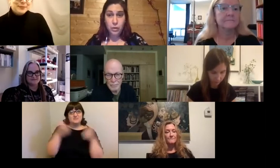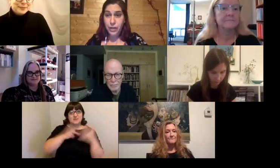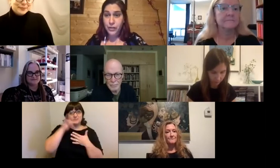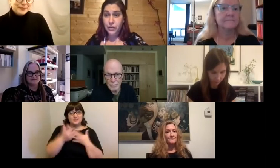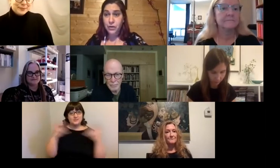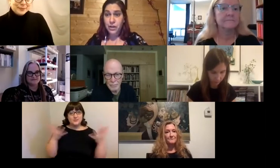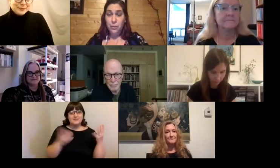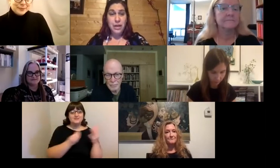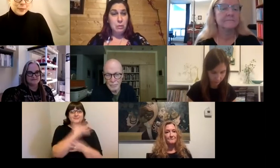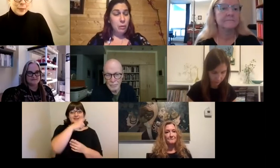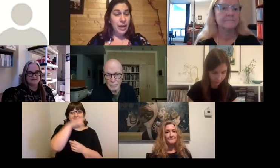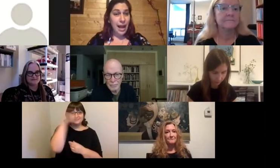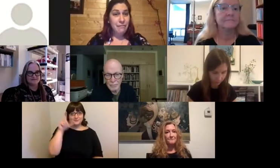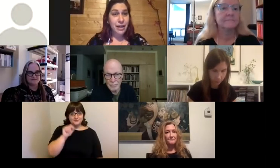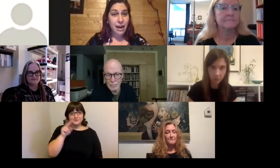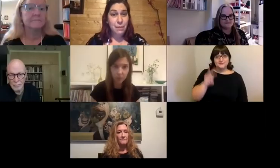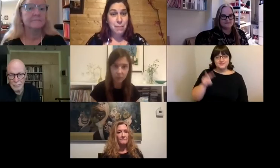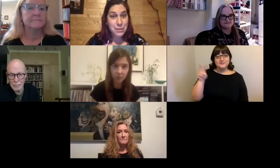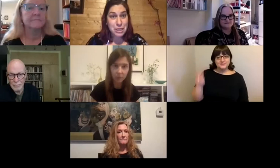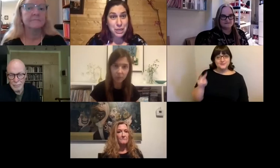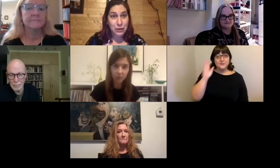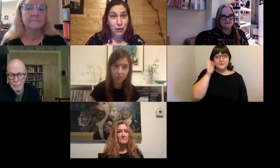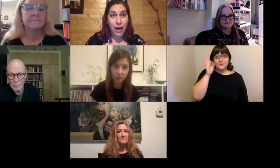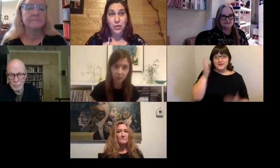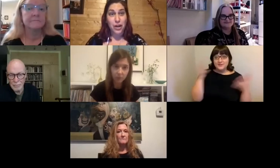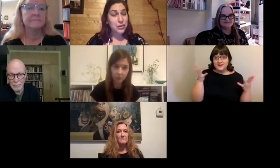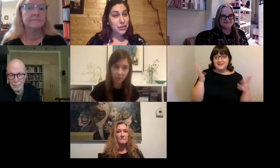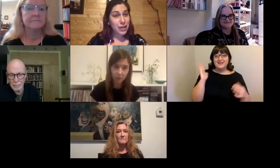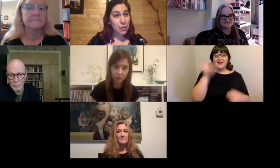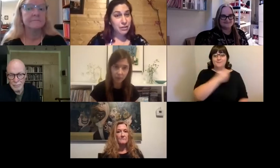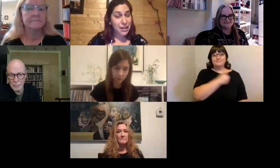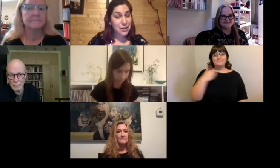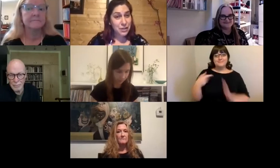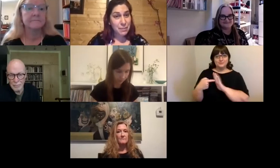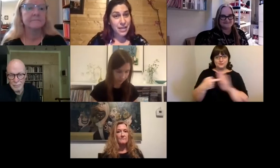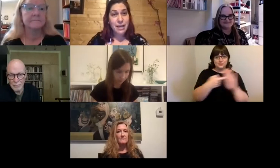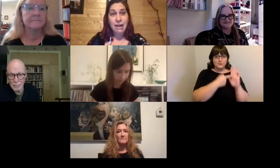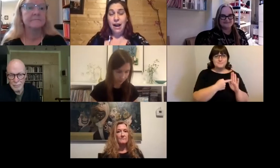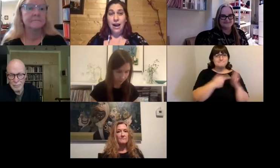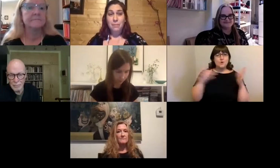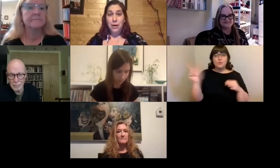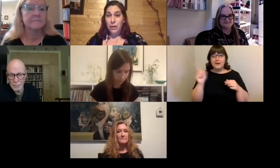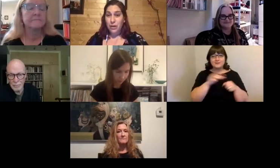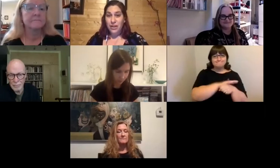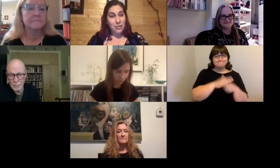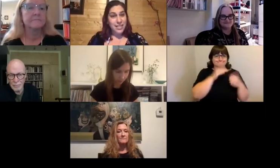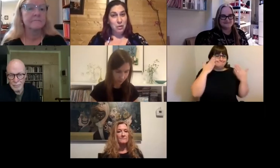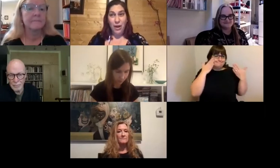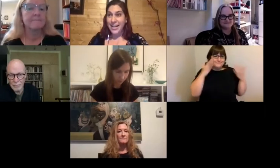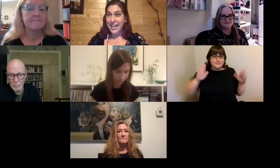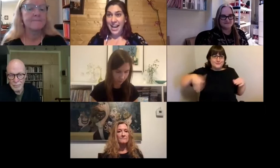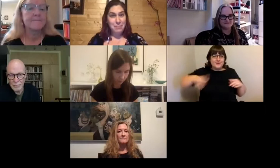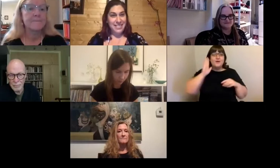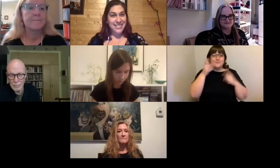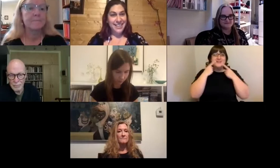of 2022. We will be having our member show. We're not too sure yet what the venue is going to be, but we will announce that